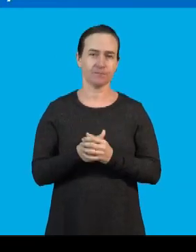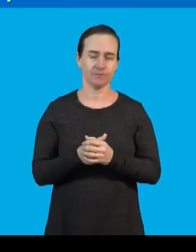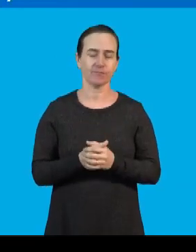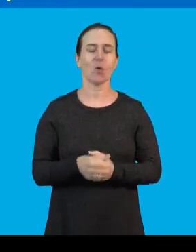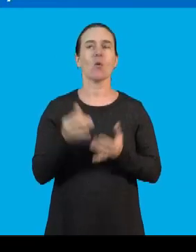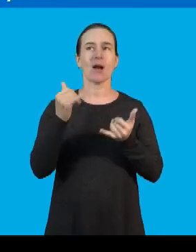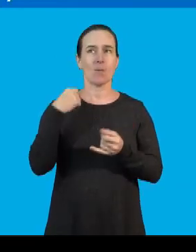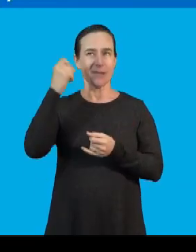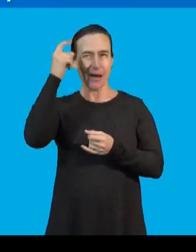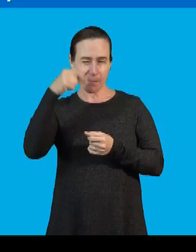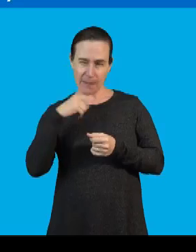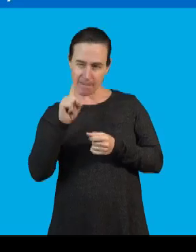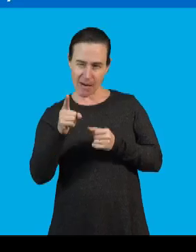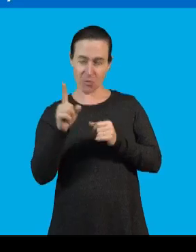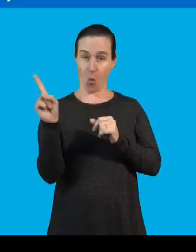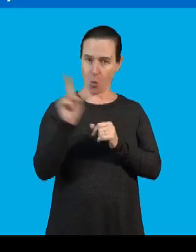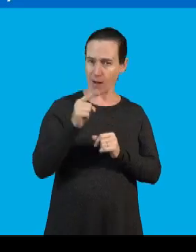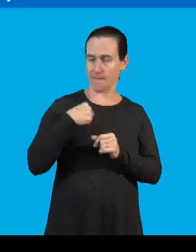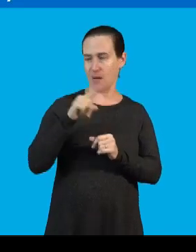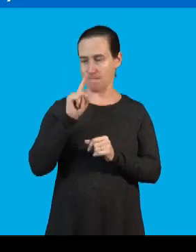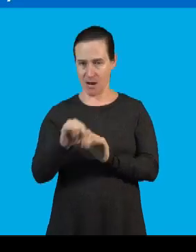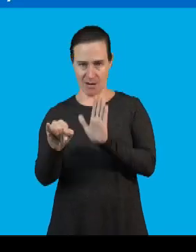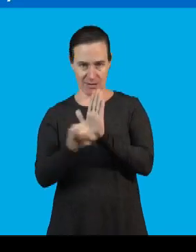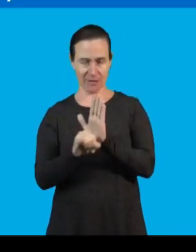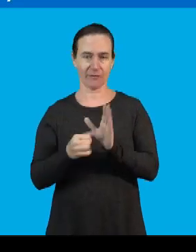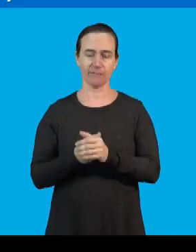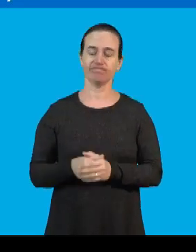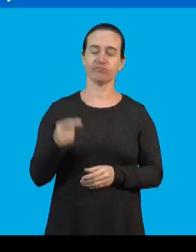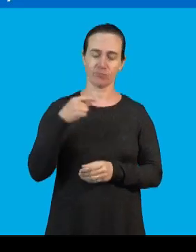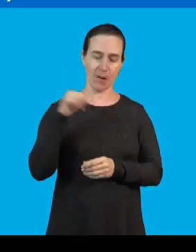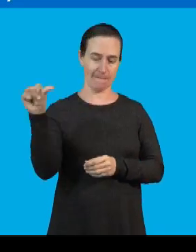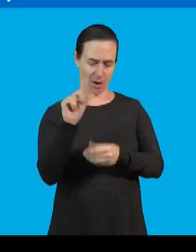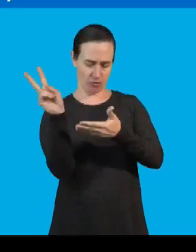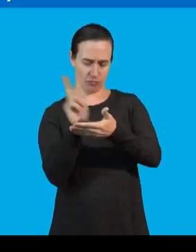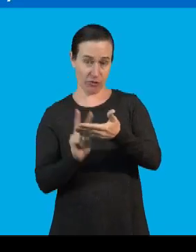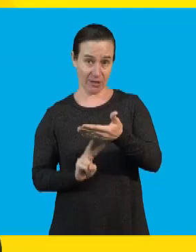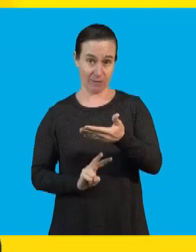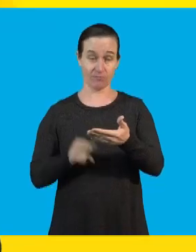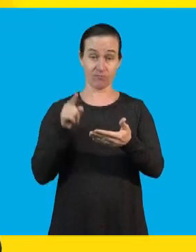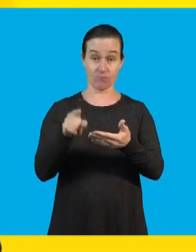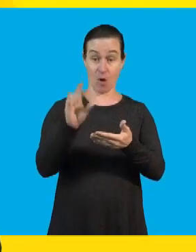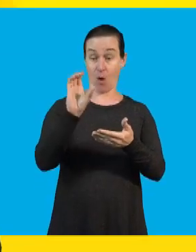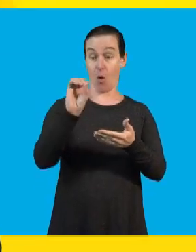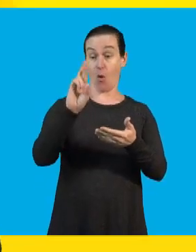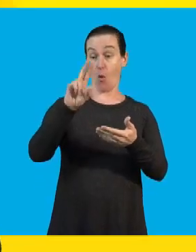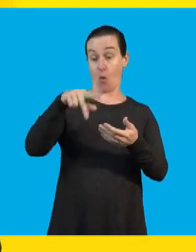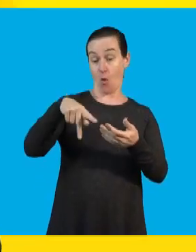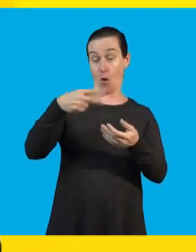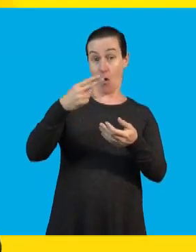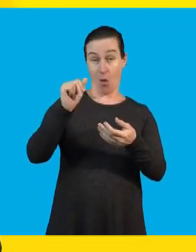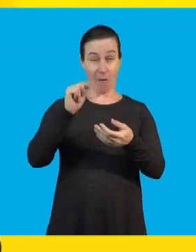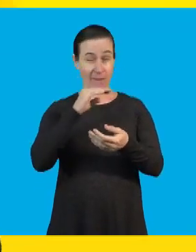So already your brain is sort of synced into what you are looking for. So let's go to your paragraph. Now